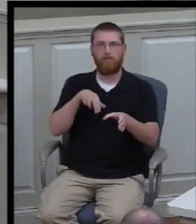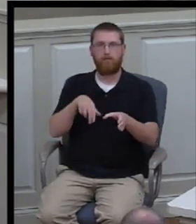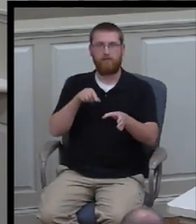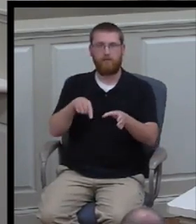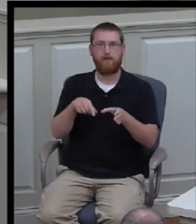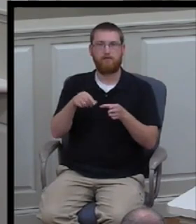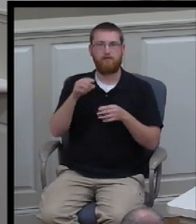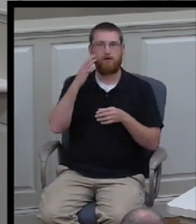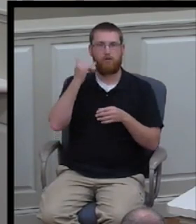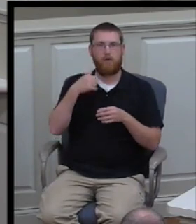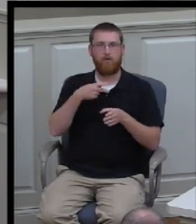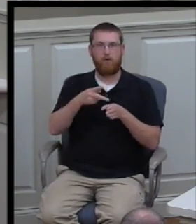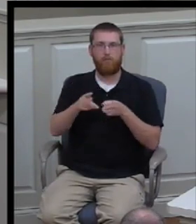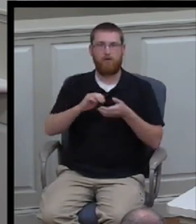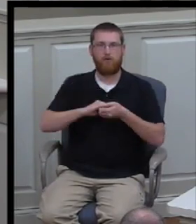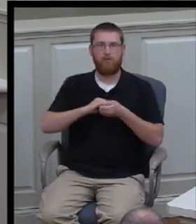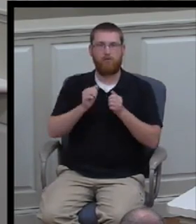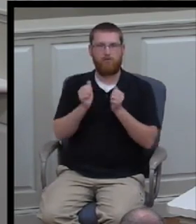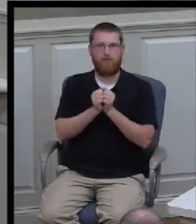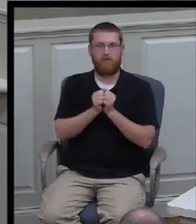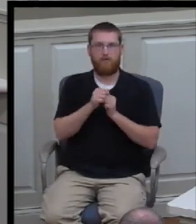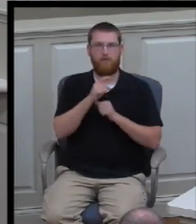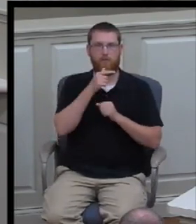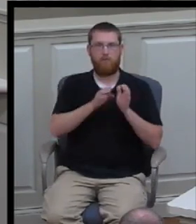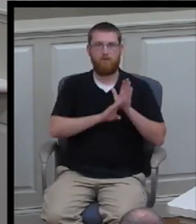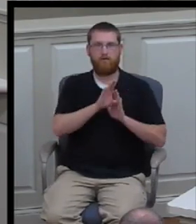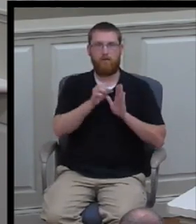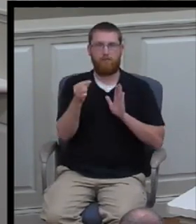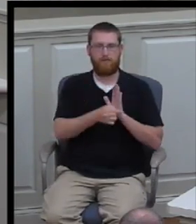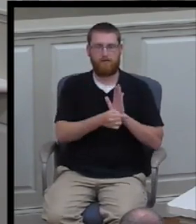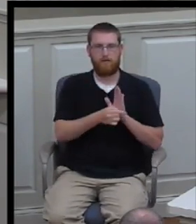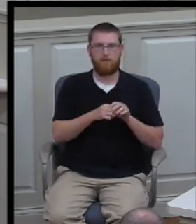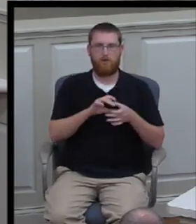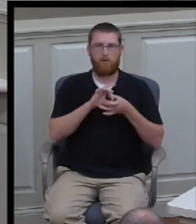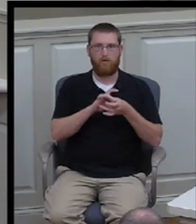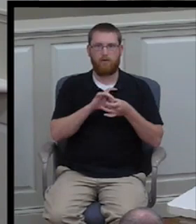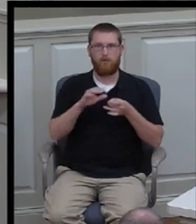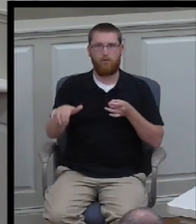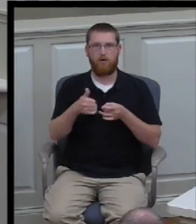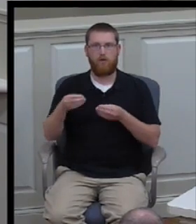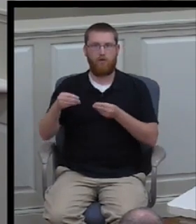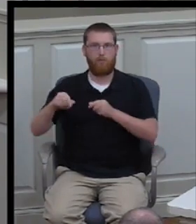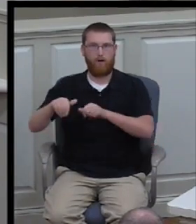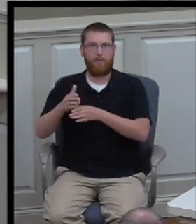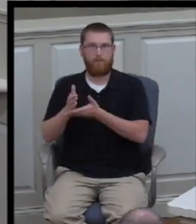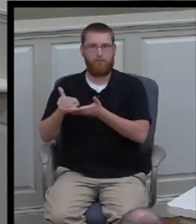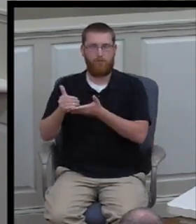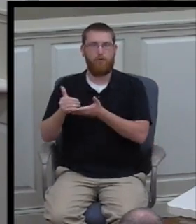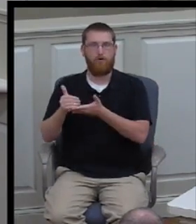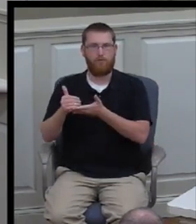I have a professional relationship with the entity developing this regarding a separate piece of property that